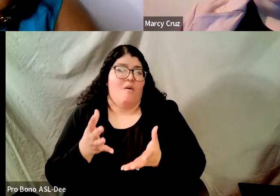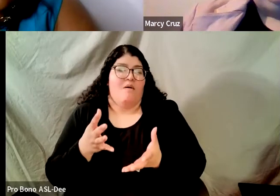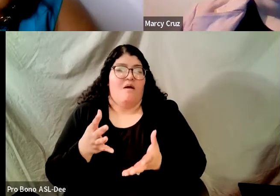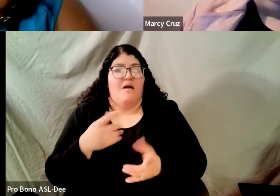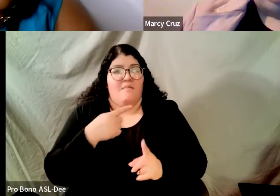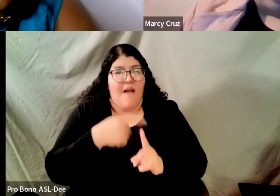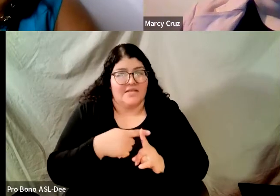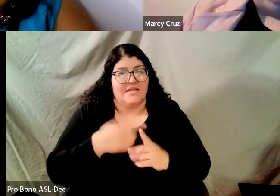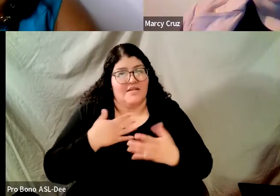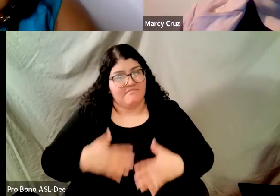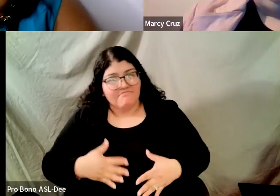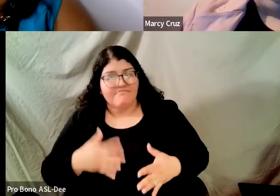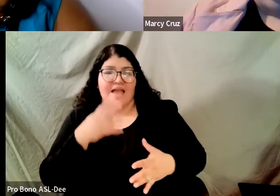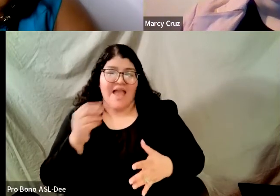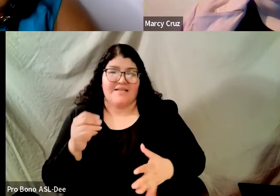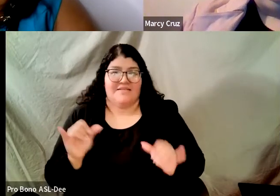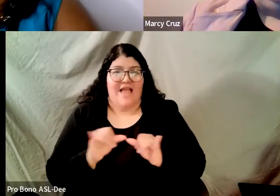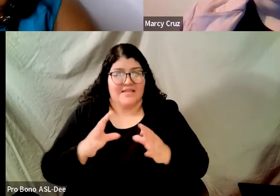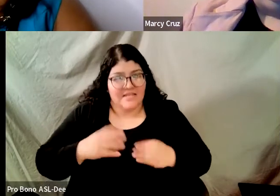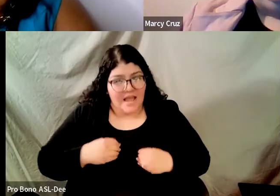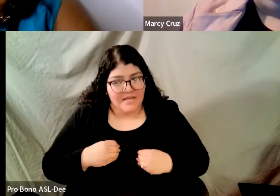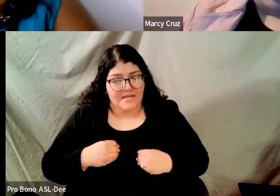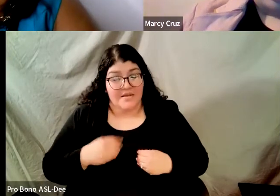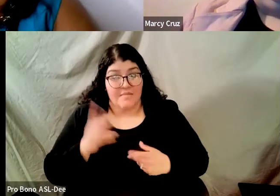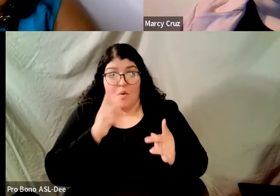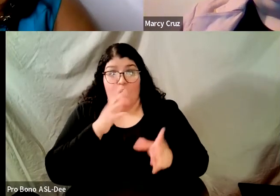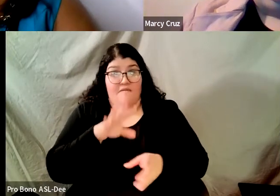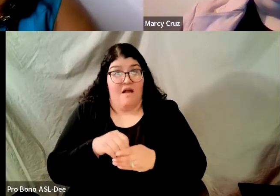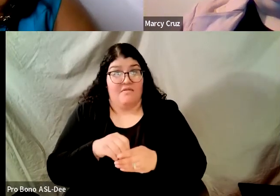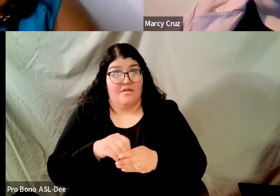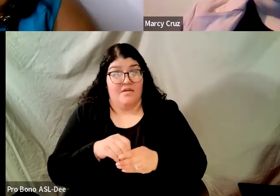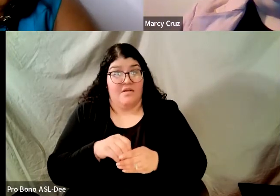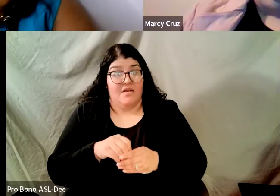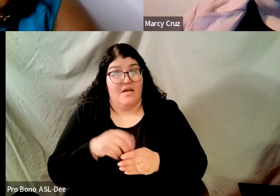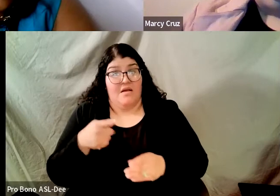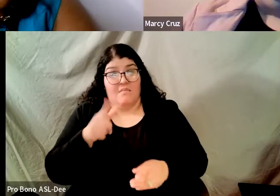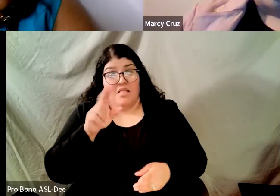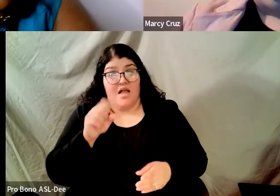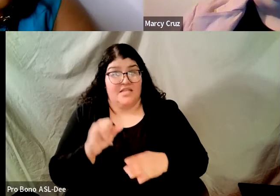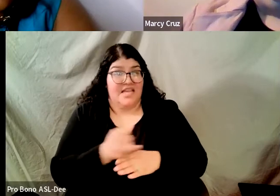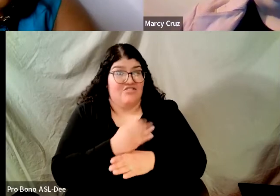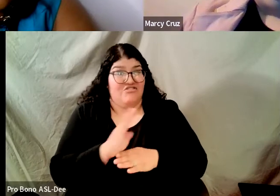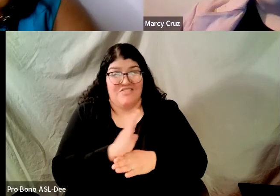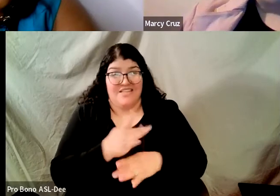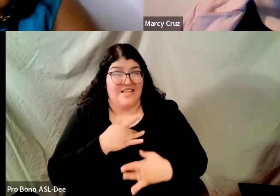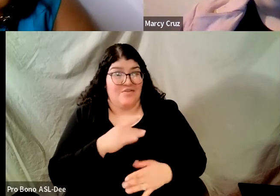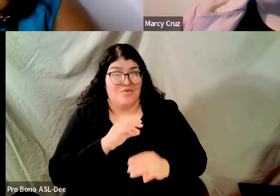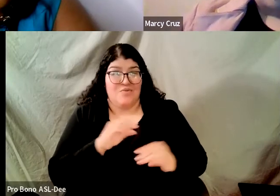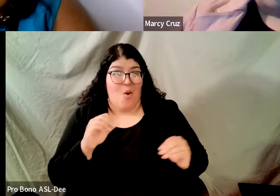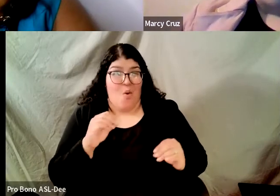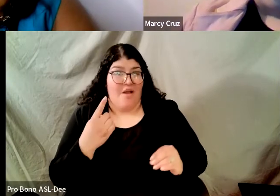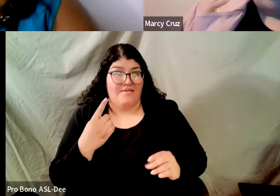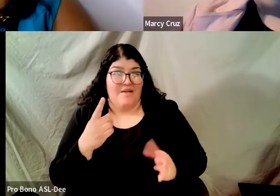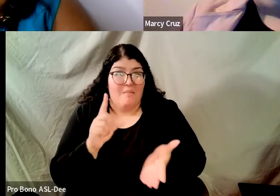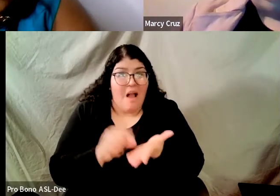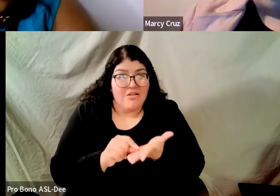acceptance. A lot of people that are doing things in the plus industry usually don't get a lot of press and don't get a lot